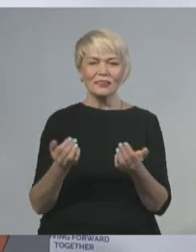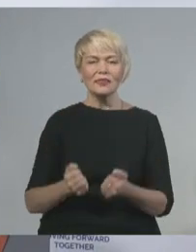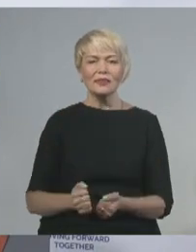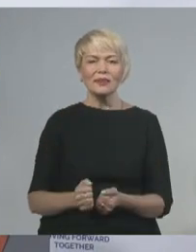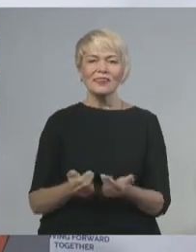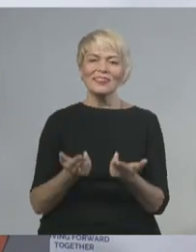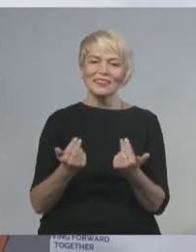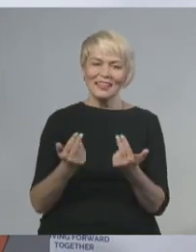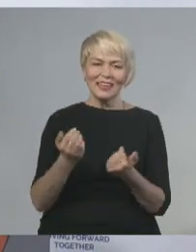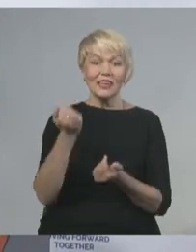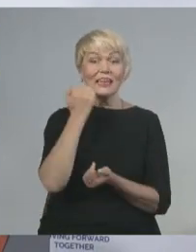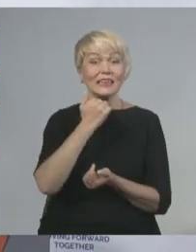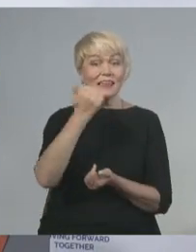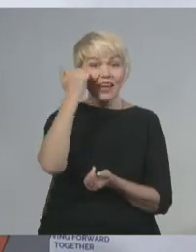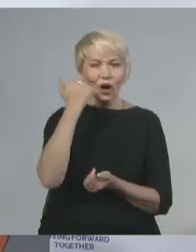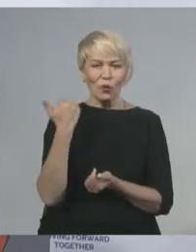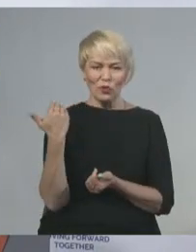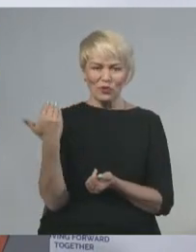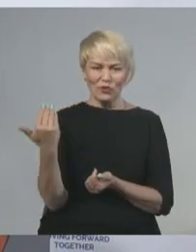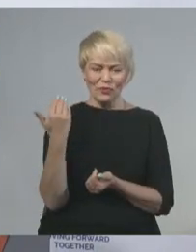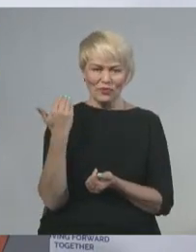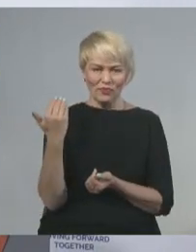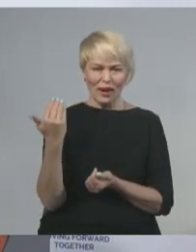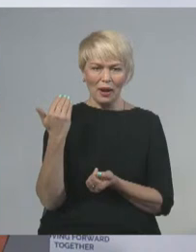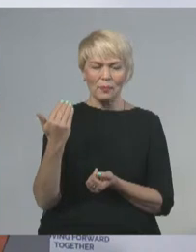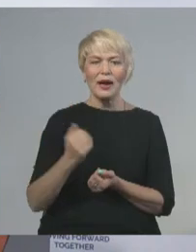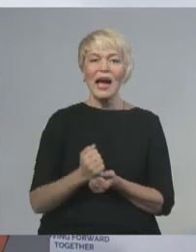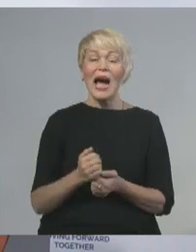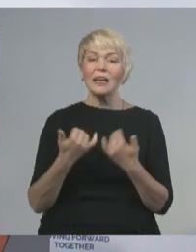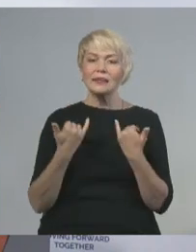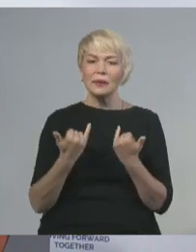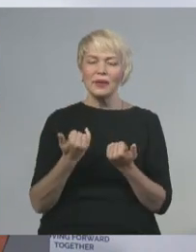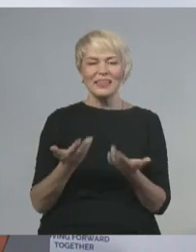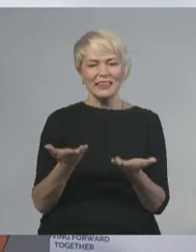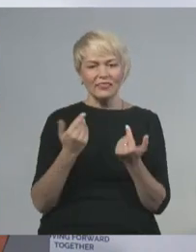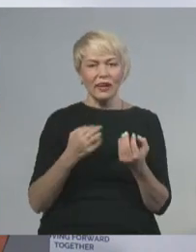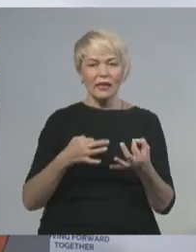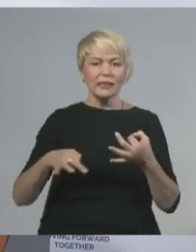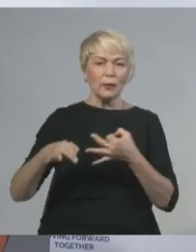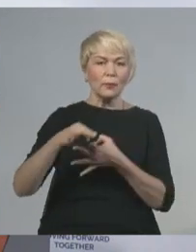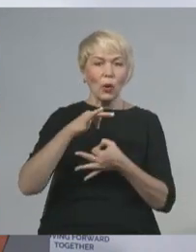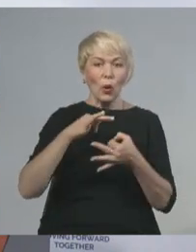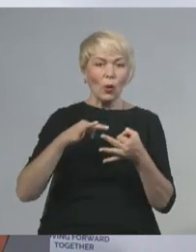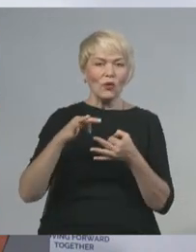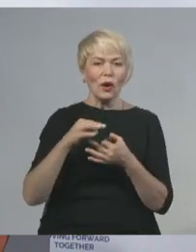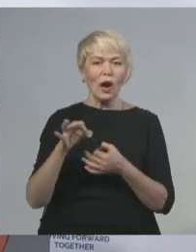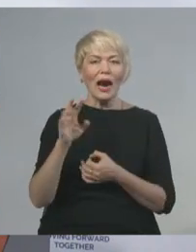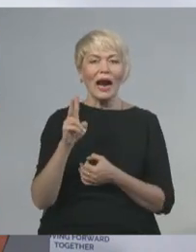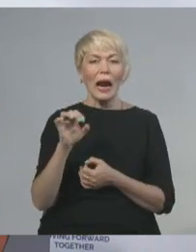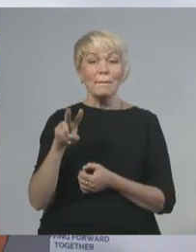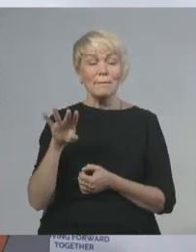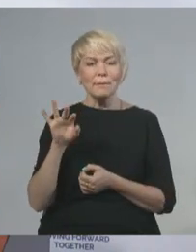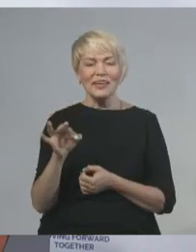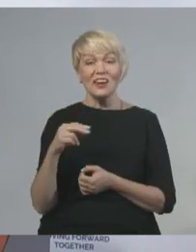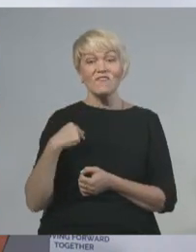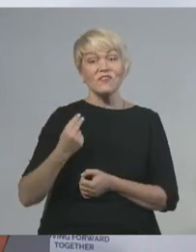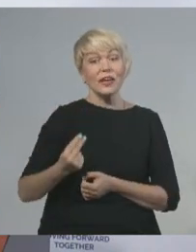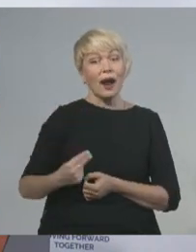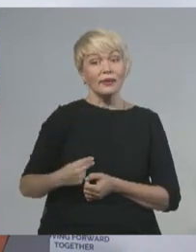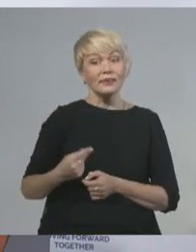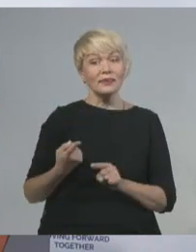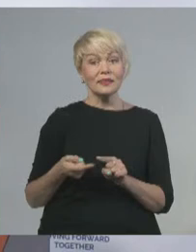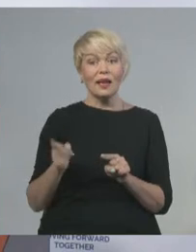but not central europe but from for us it's a western europe in france what's happening in france in this